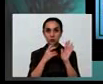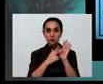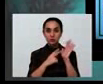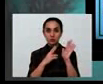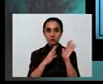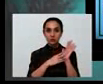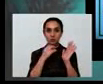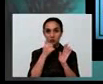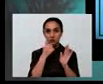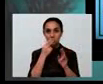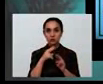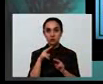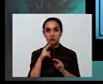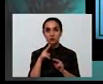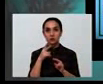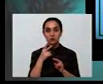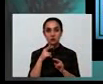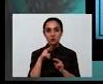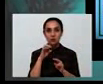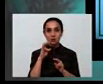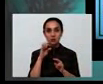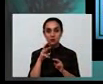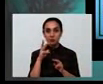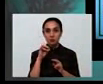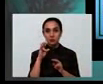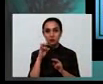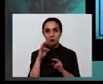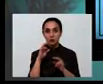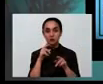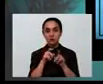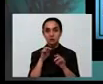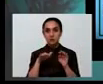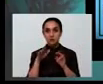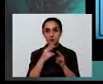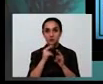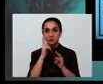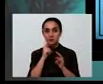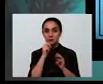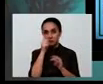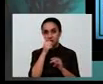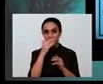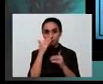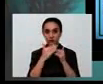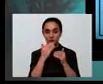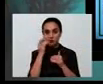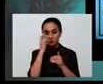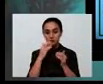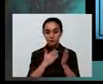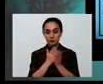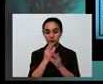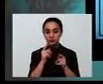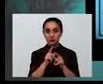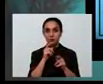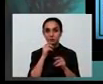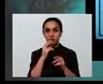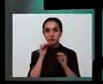1989-yil Tiananmen maydonidagi tinch namoyish bostirilgandan so'ng 3 yilga yaqin Xitoy siyosatida